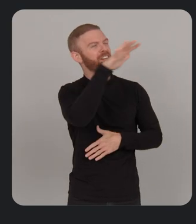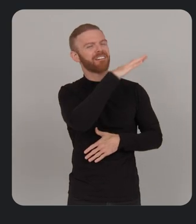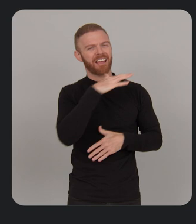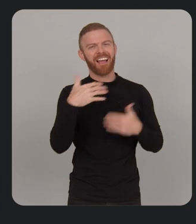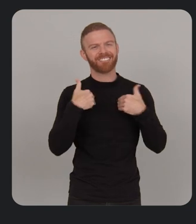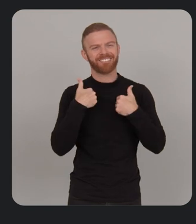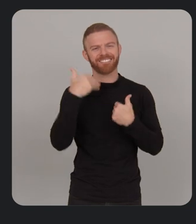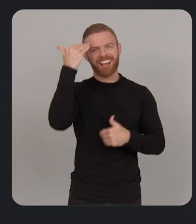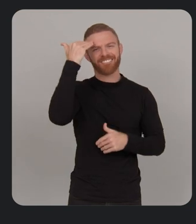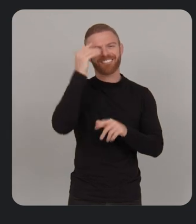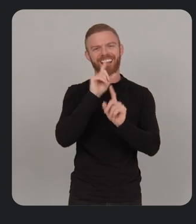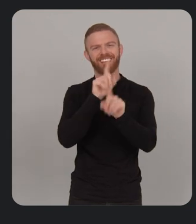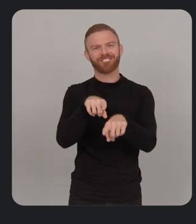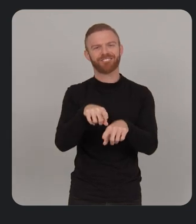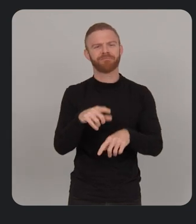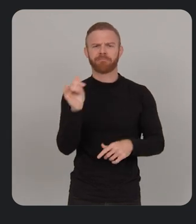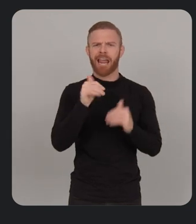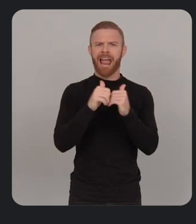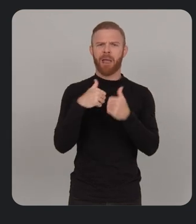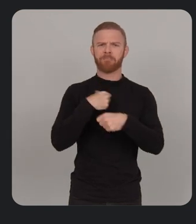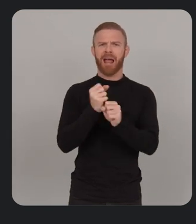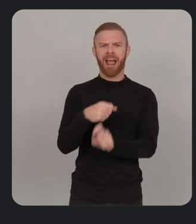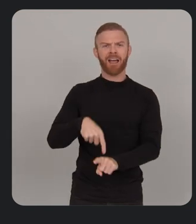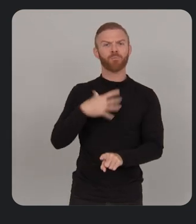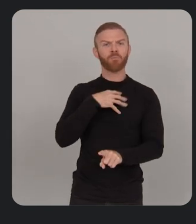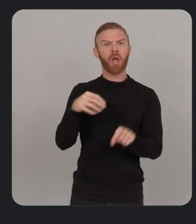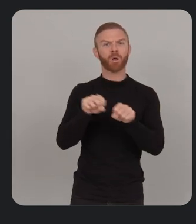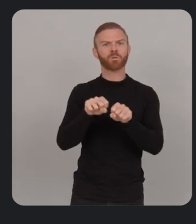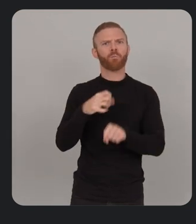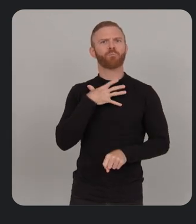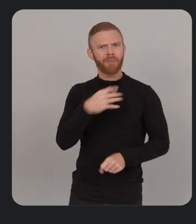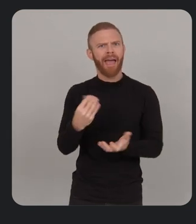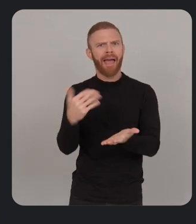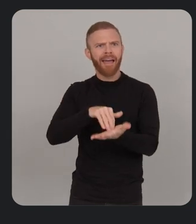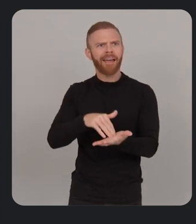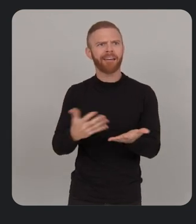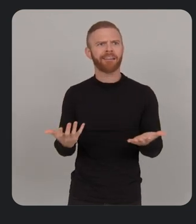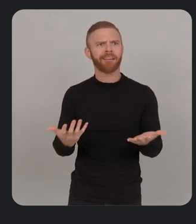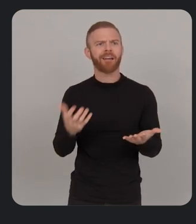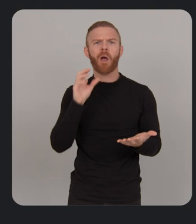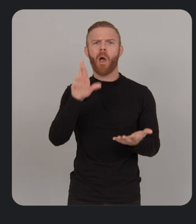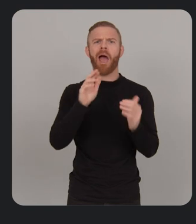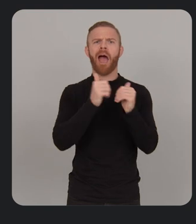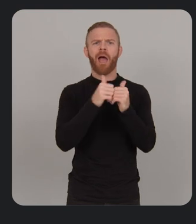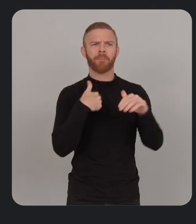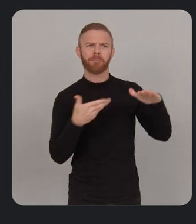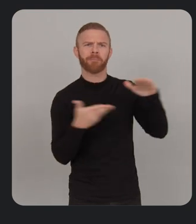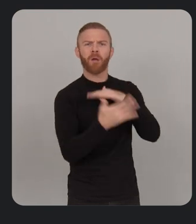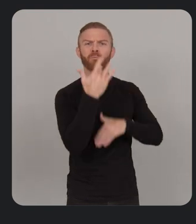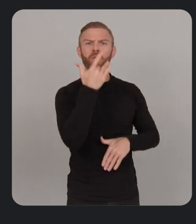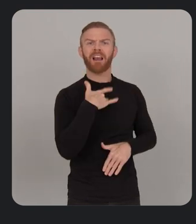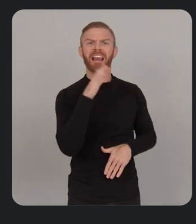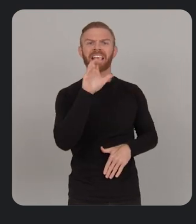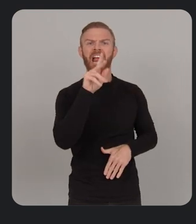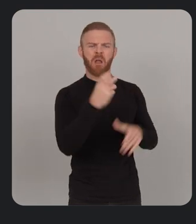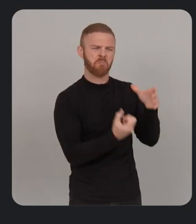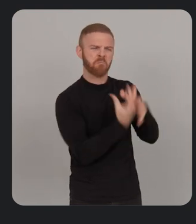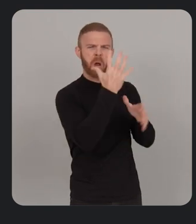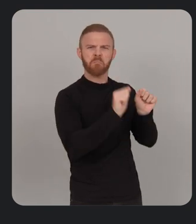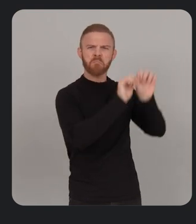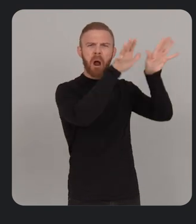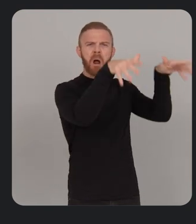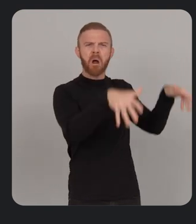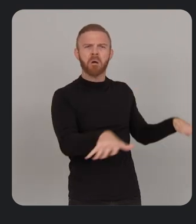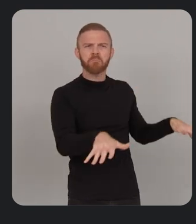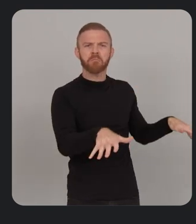like how do i get these white shoes white again or how do i bake an erupting volcano birthday cake